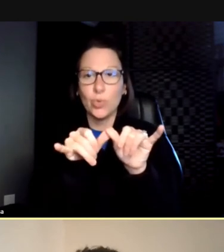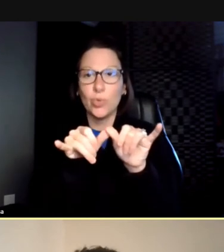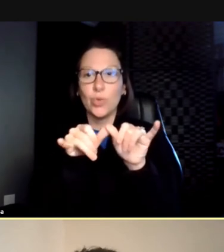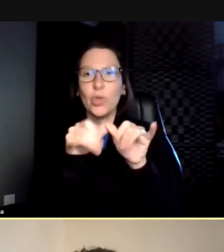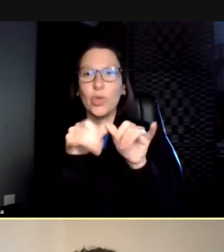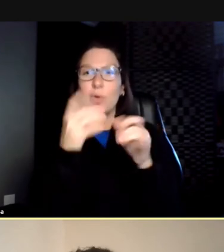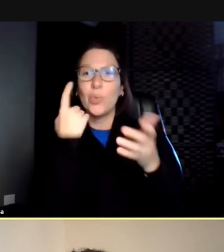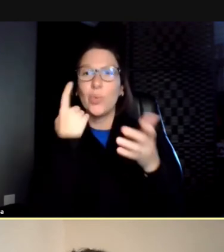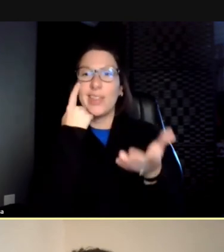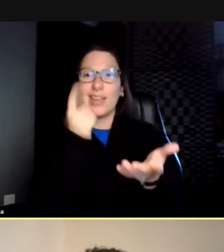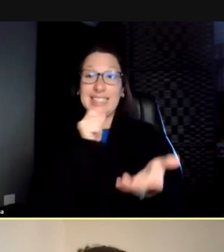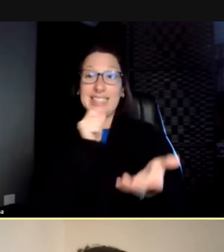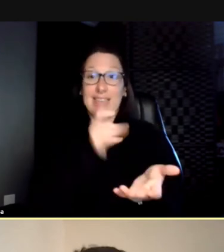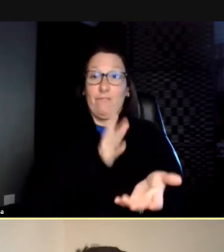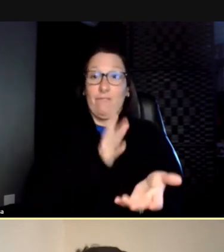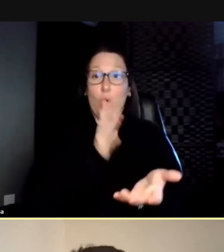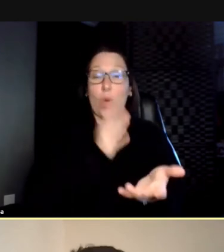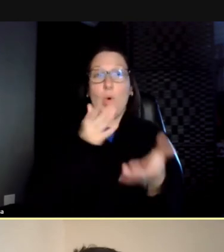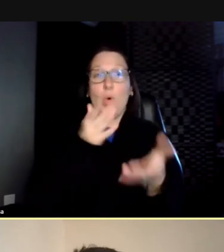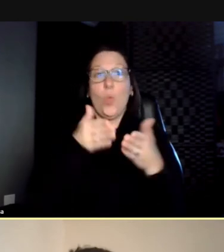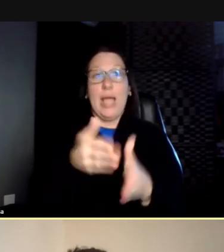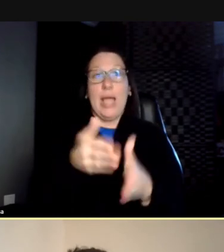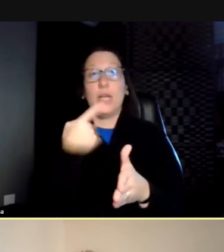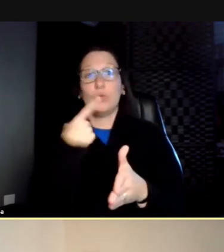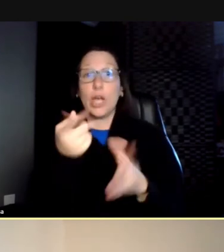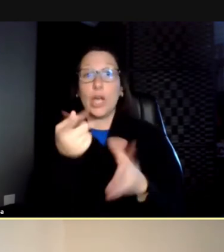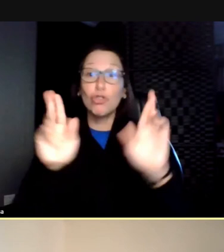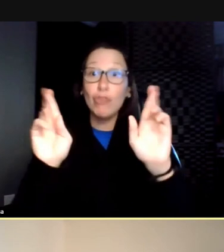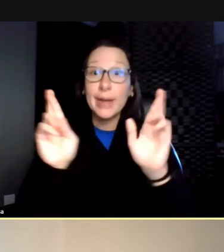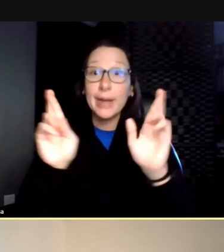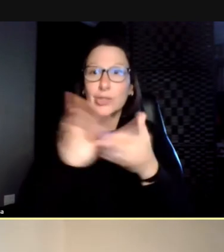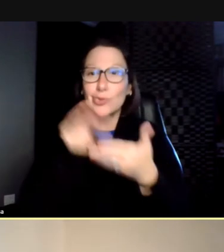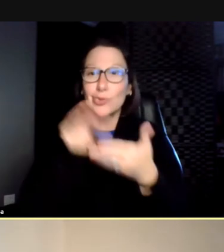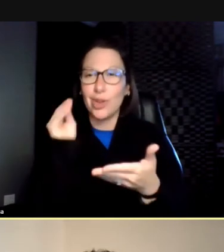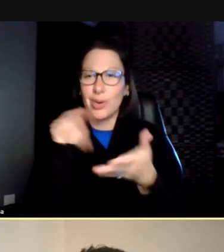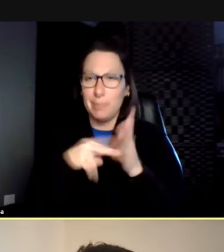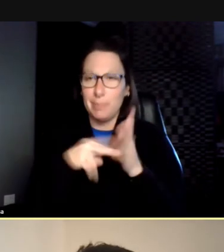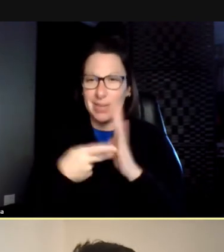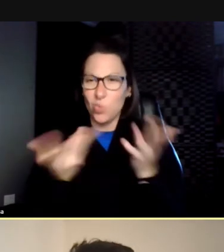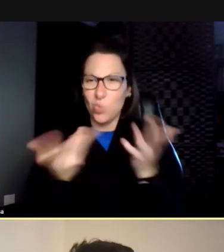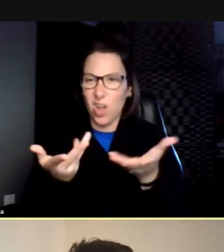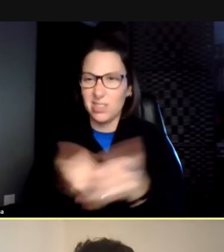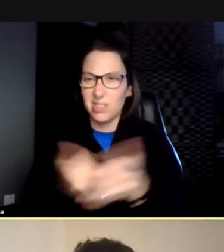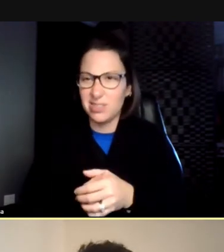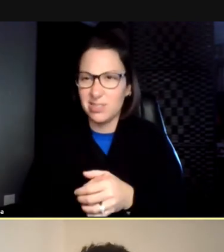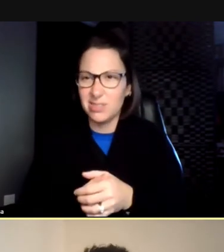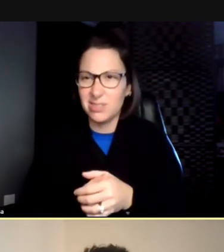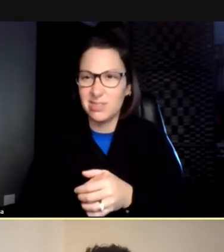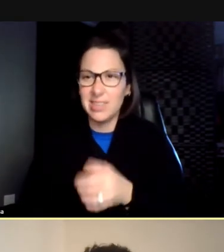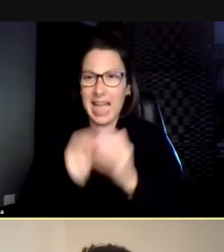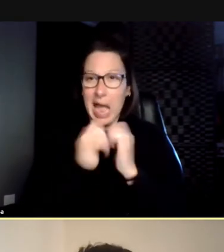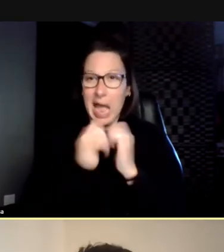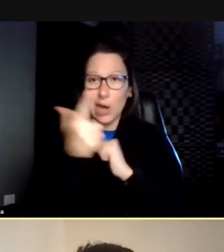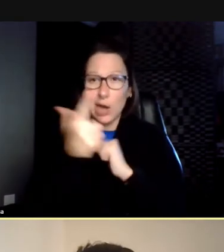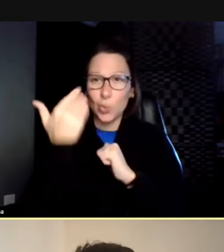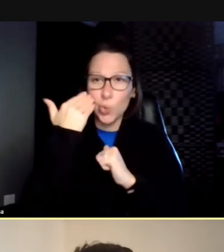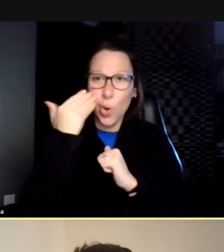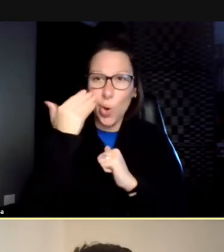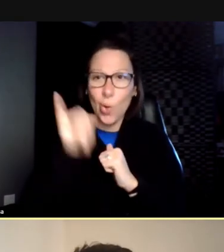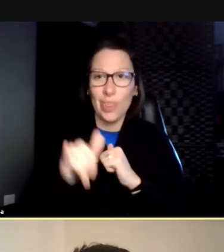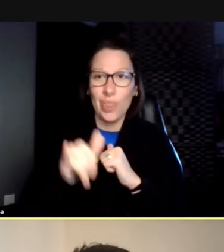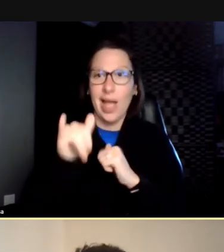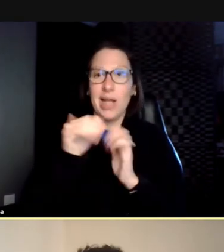informal way of saying the child's ready to learn, right? And what does that actually mean? So how do you know if your child or student is available